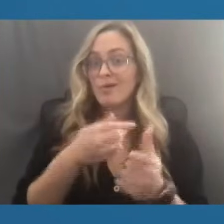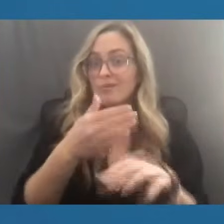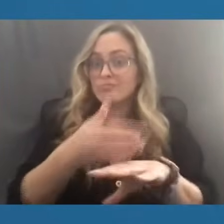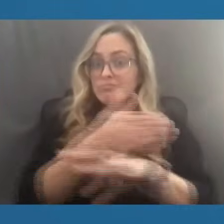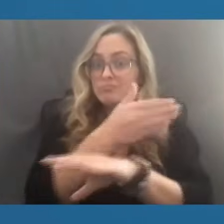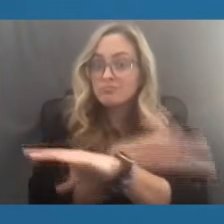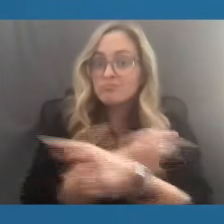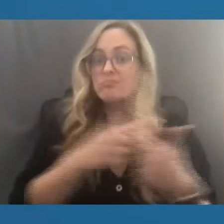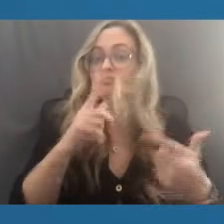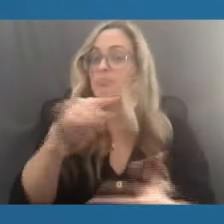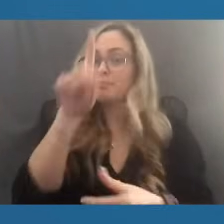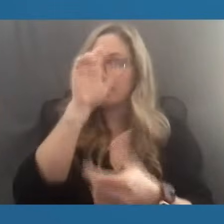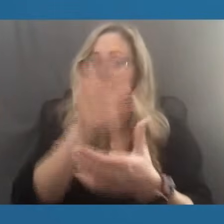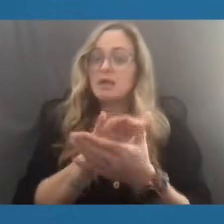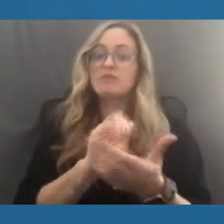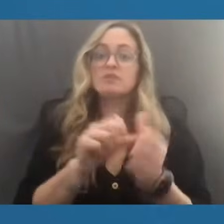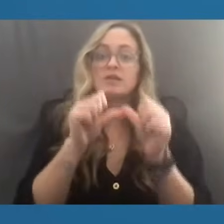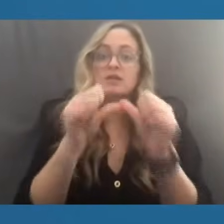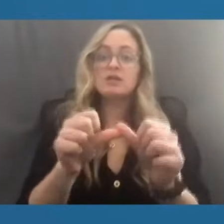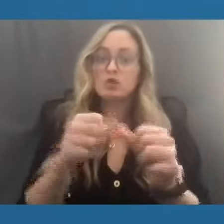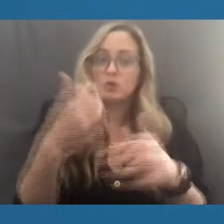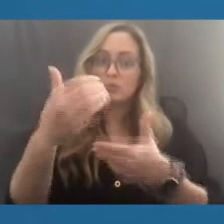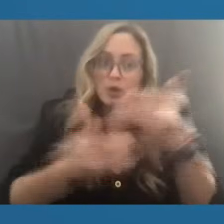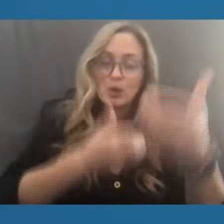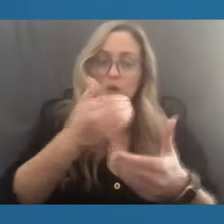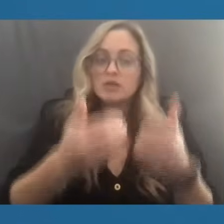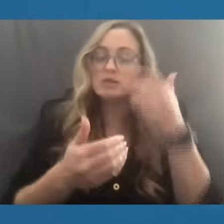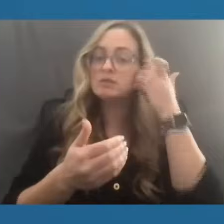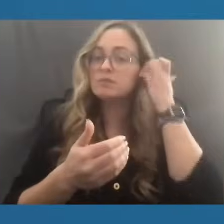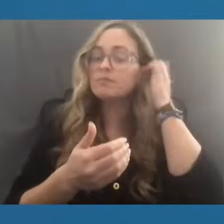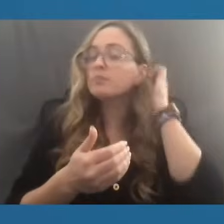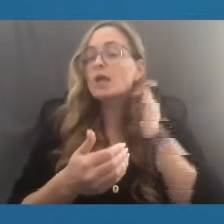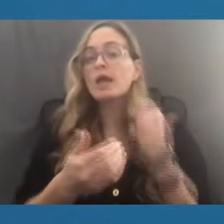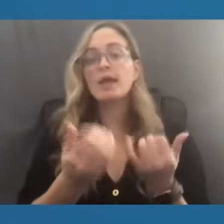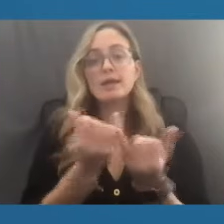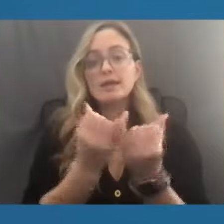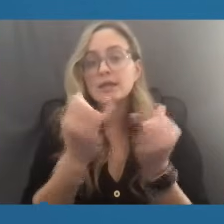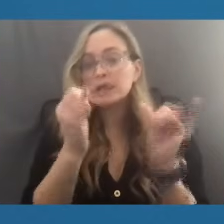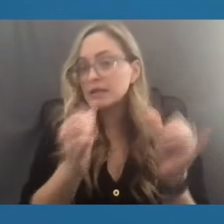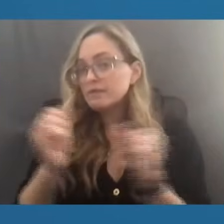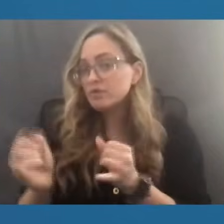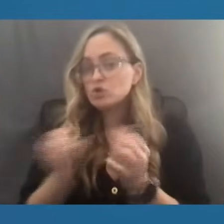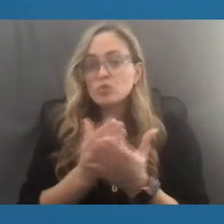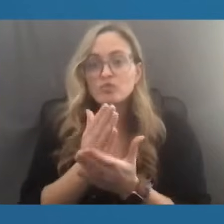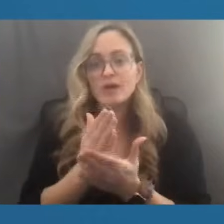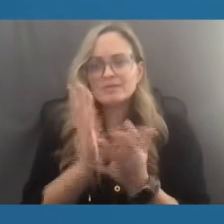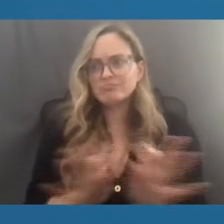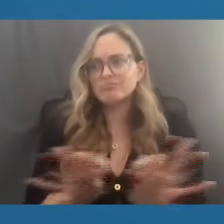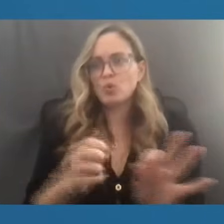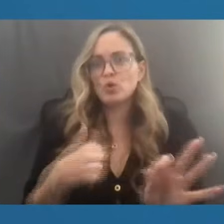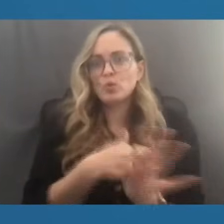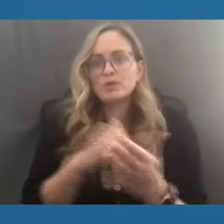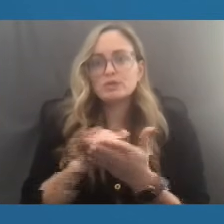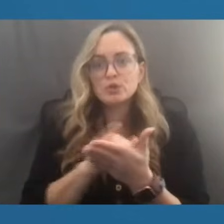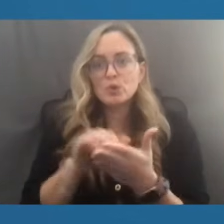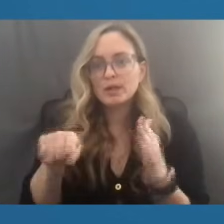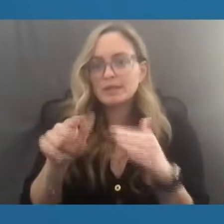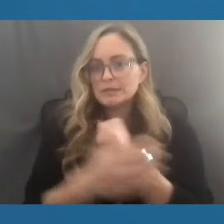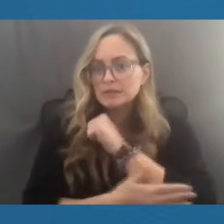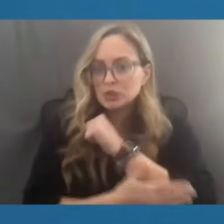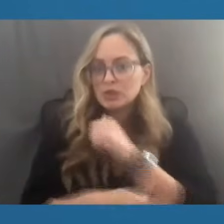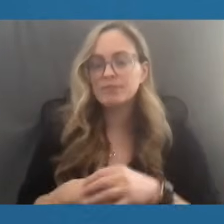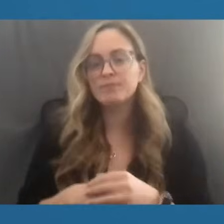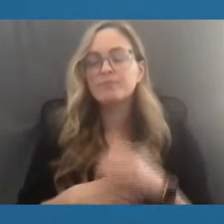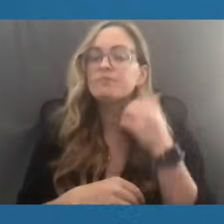moving progress forward and individual rights that are so sacred to us here in New York and in this country.